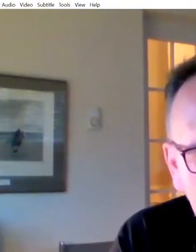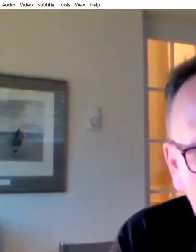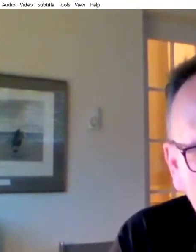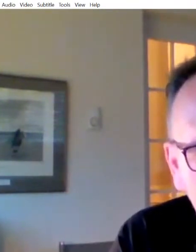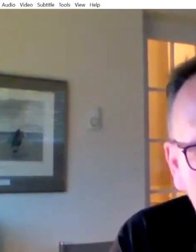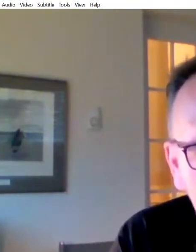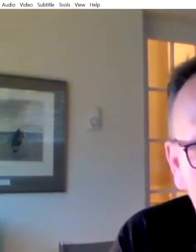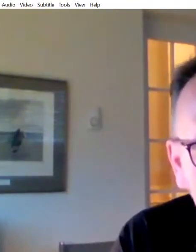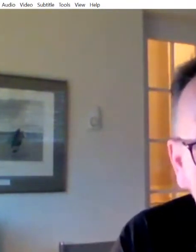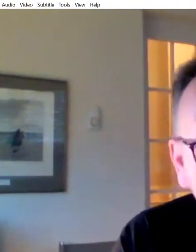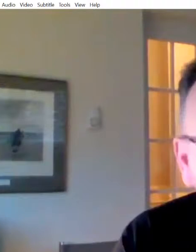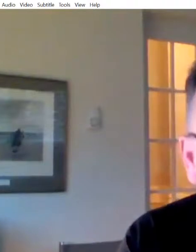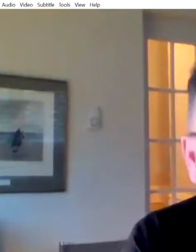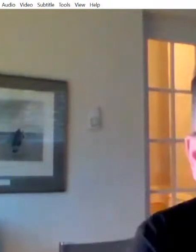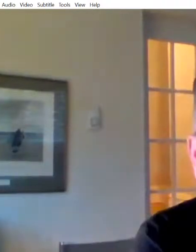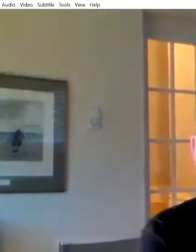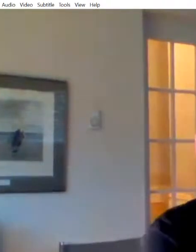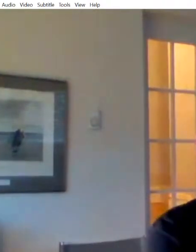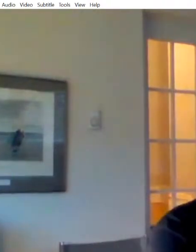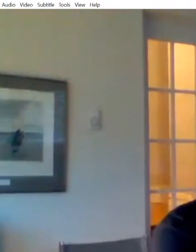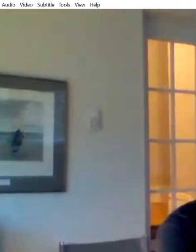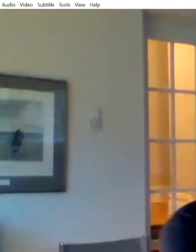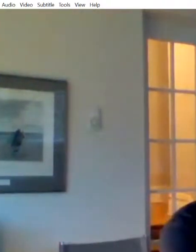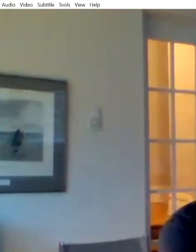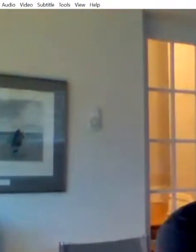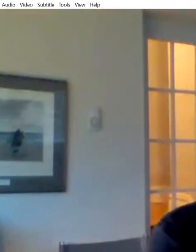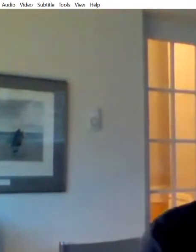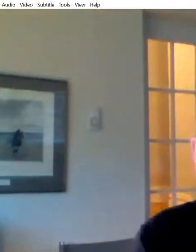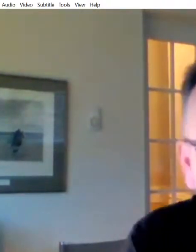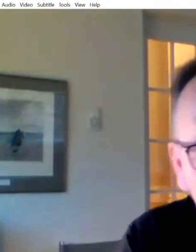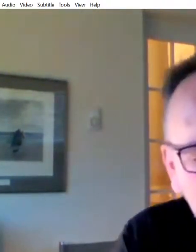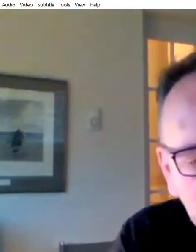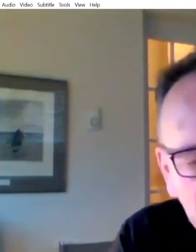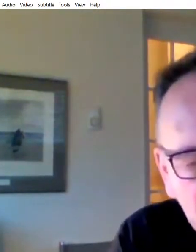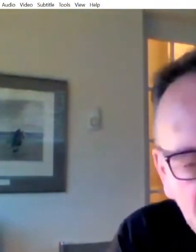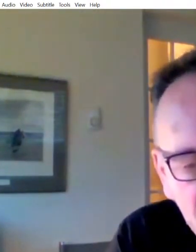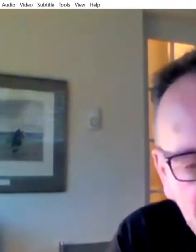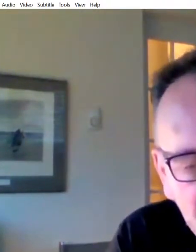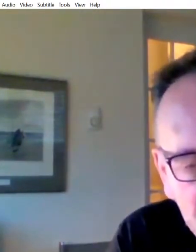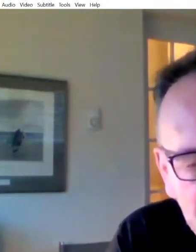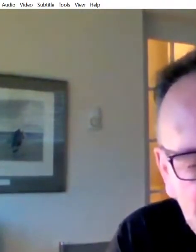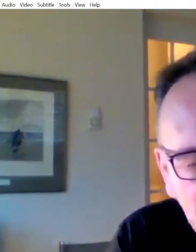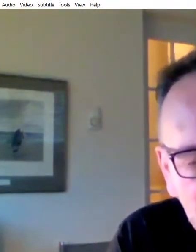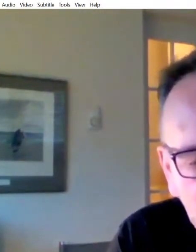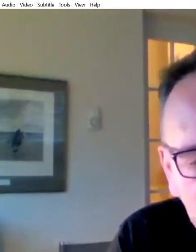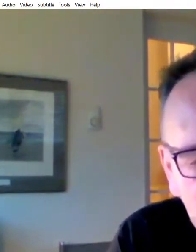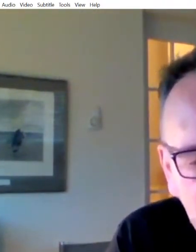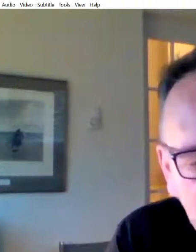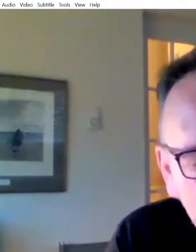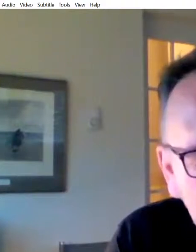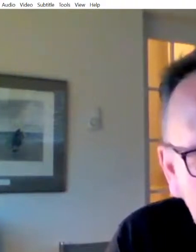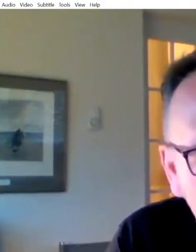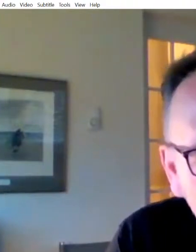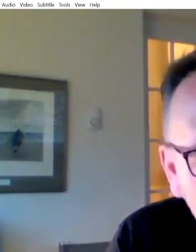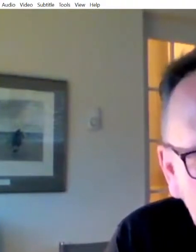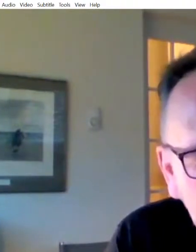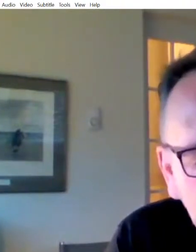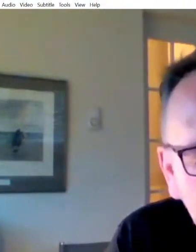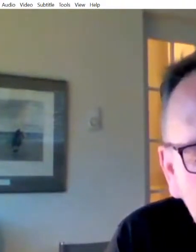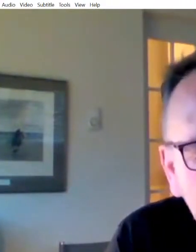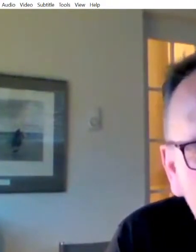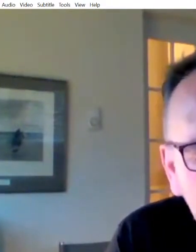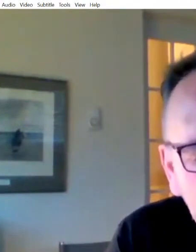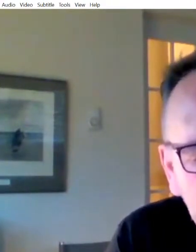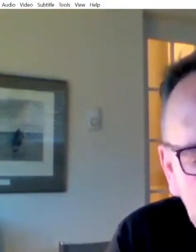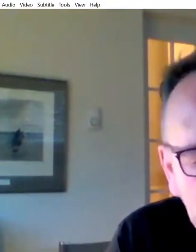lowenthal describes it um the study looks at how true Heritage is not the depiction of the past and